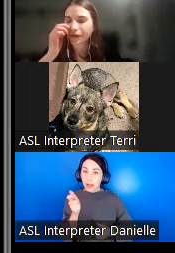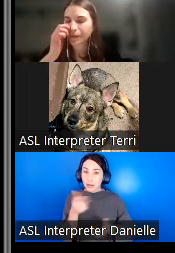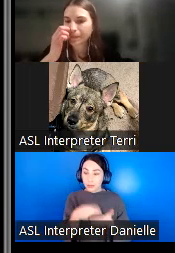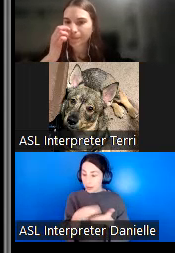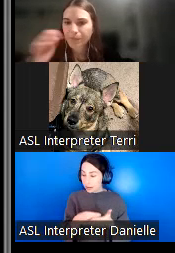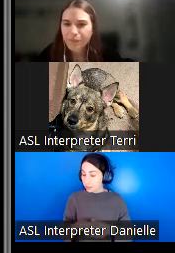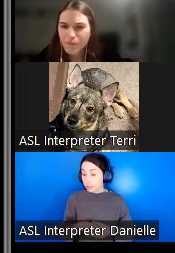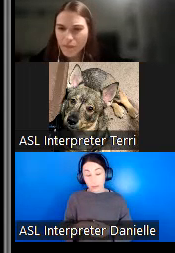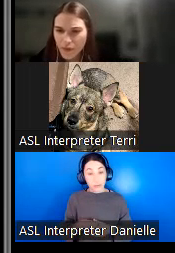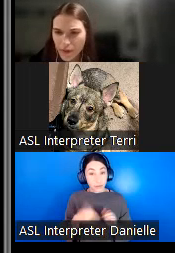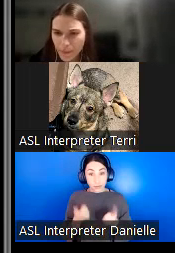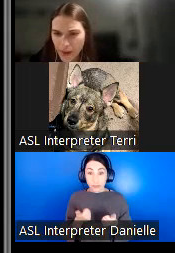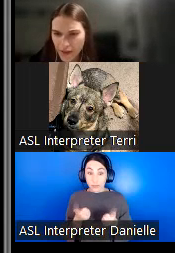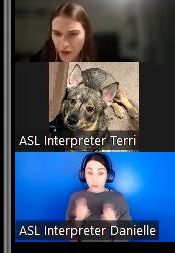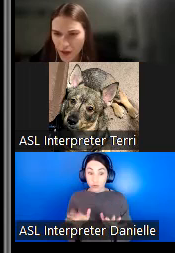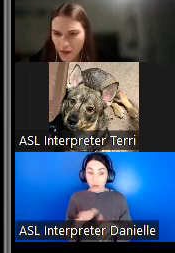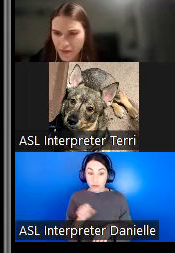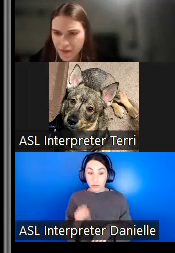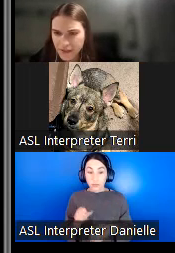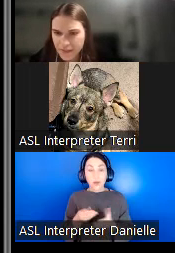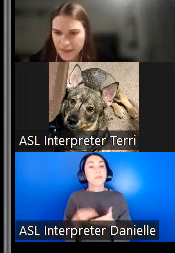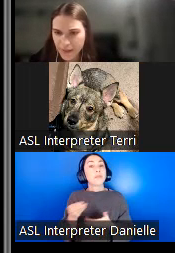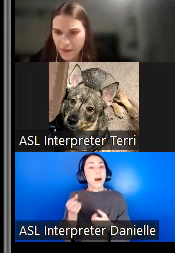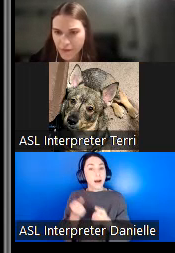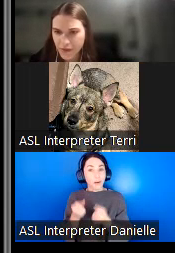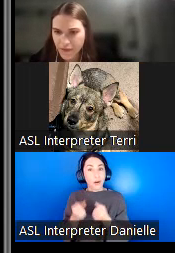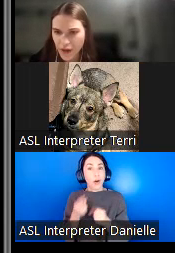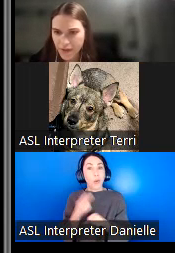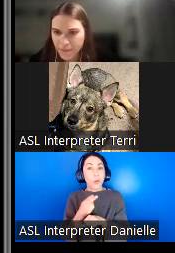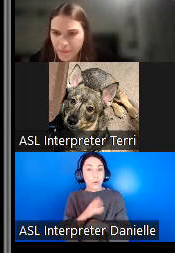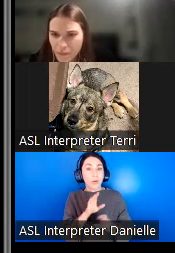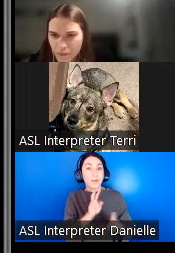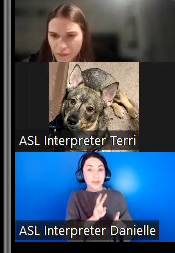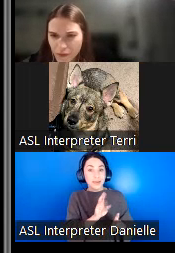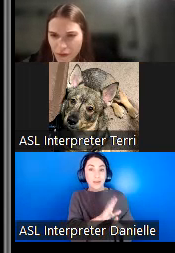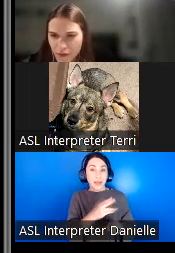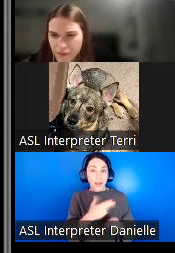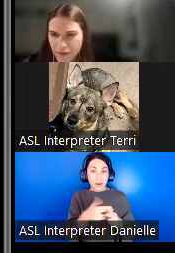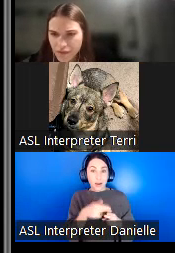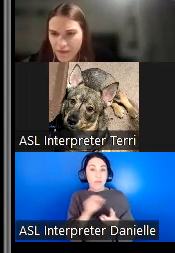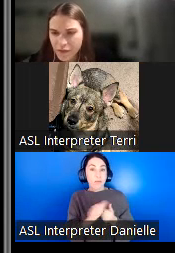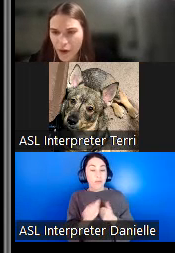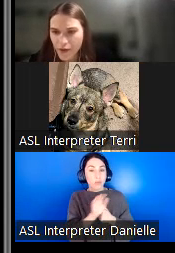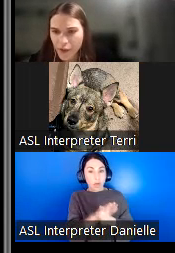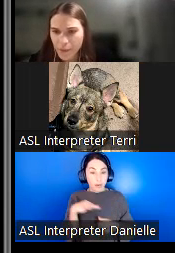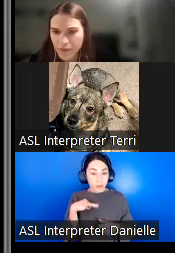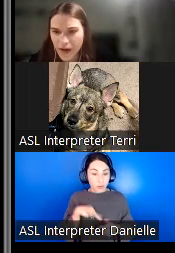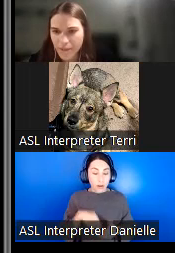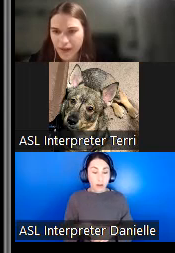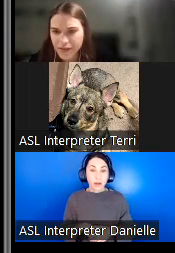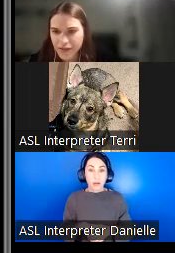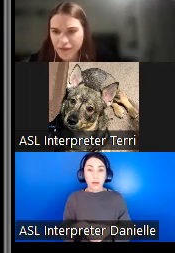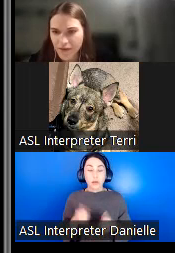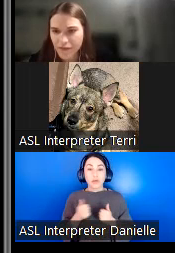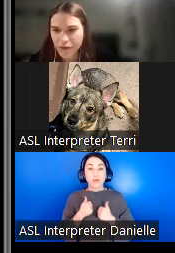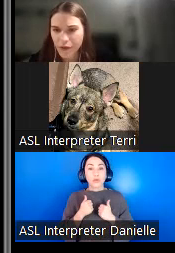Yeah, these are really great. Buying a car under the victim's name and ruining the credit. Survivor's partner would